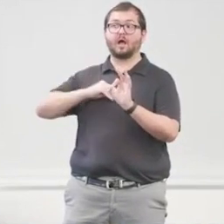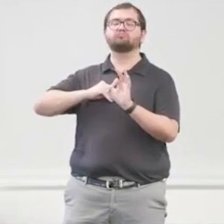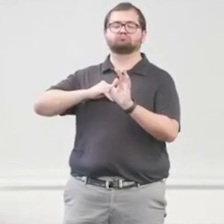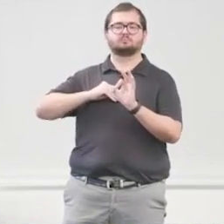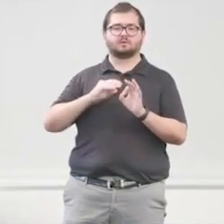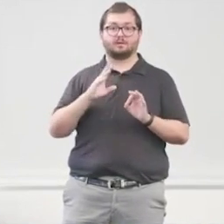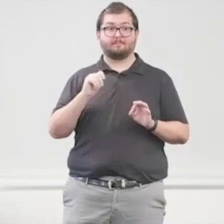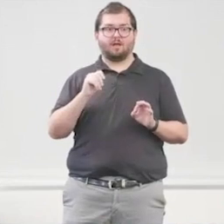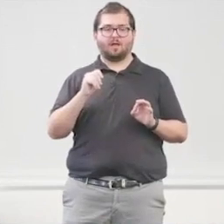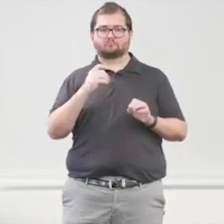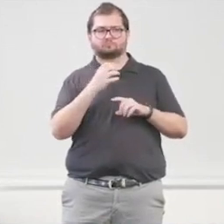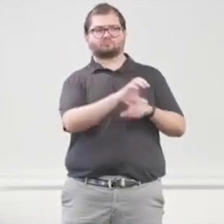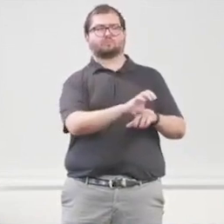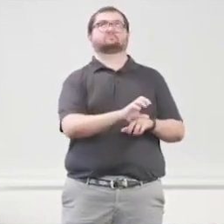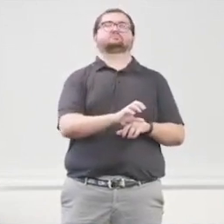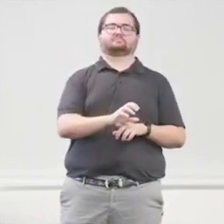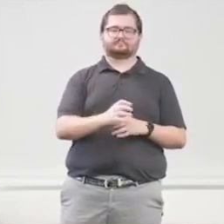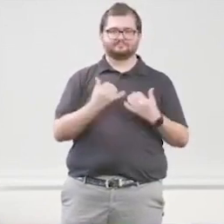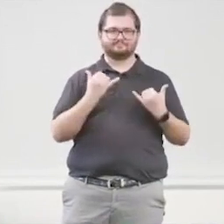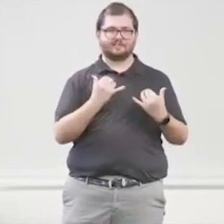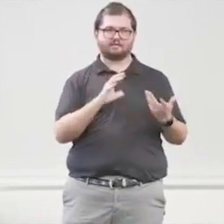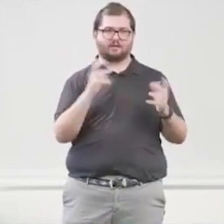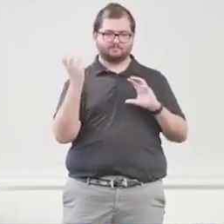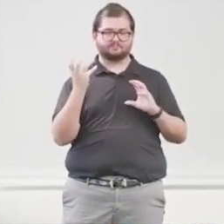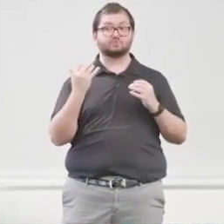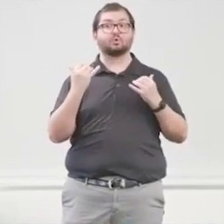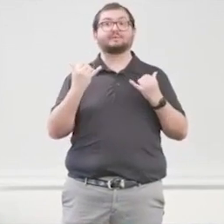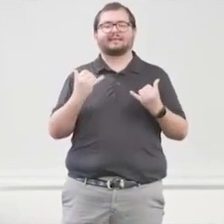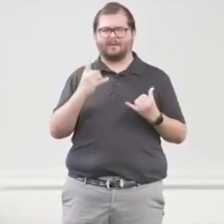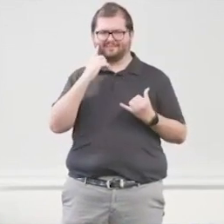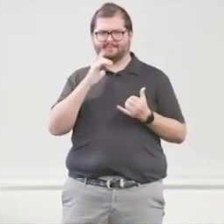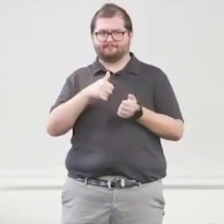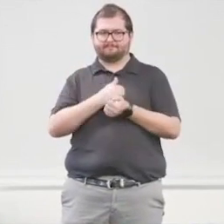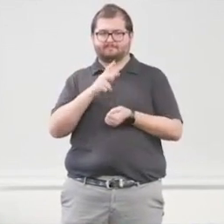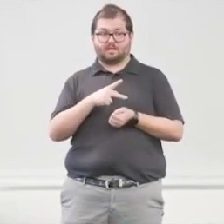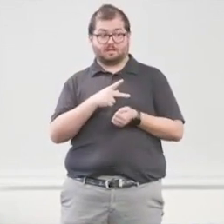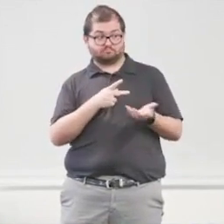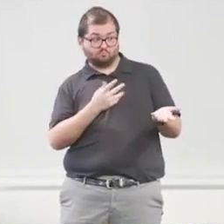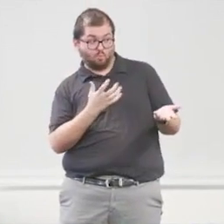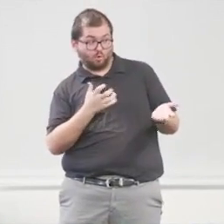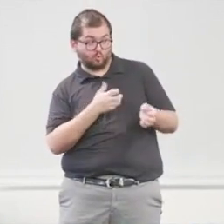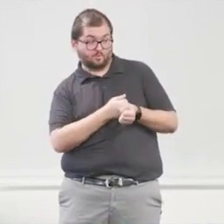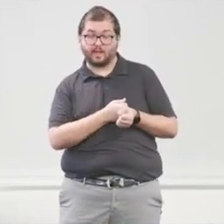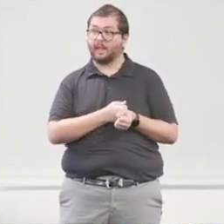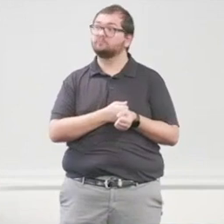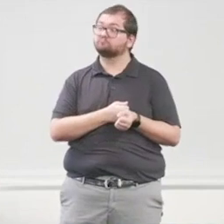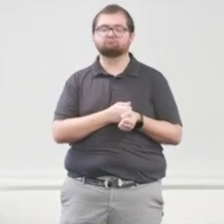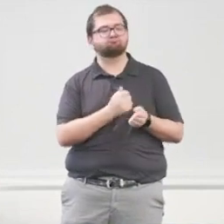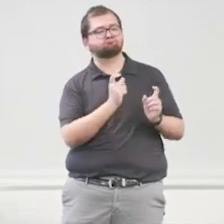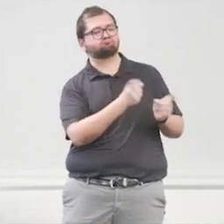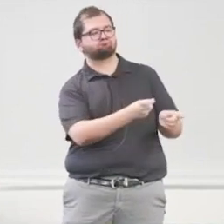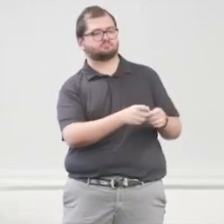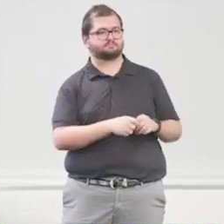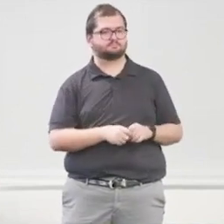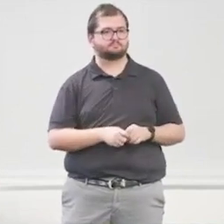So they have implemented that, so that now they're working on it. I'm not really sure if they've got it pulled out all the way. But now entities will not be